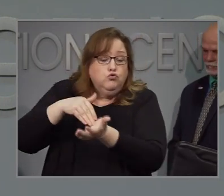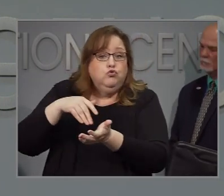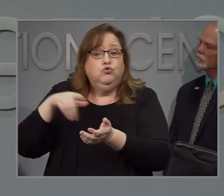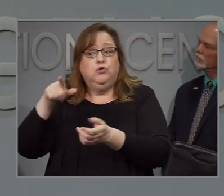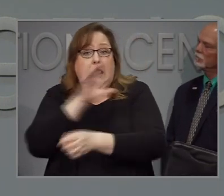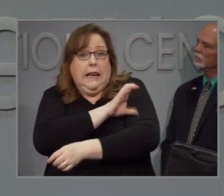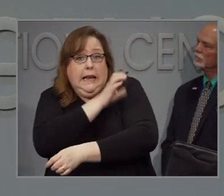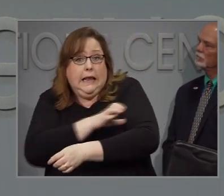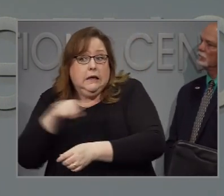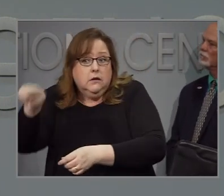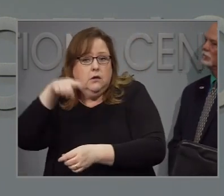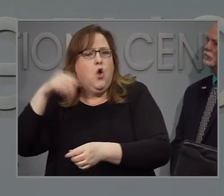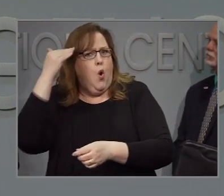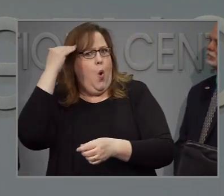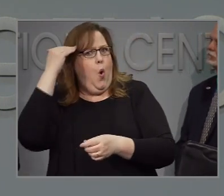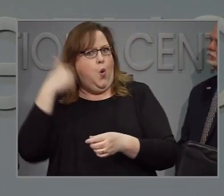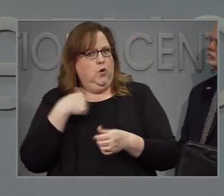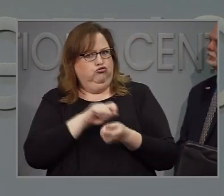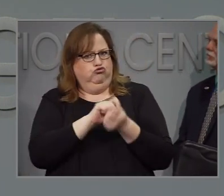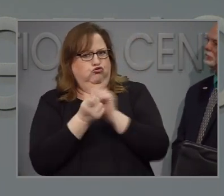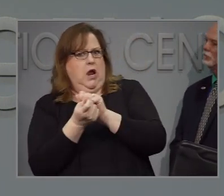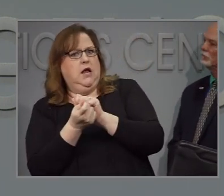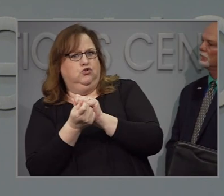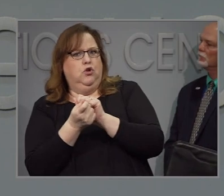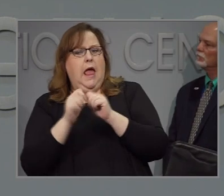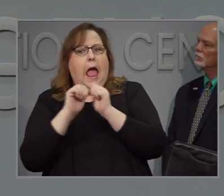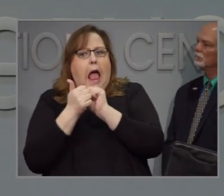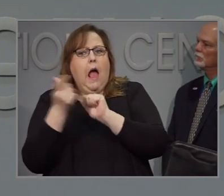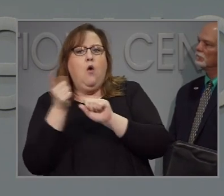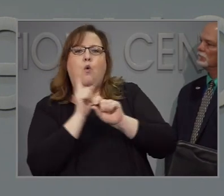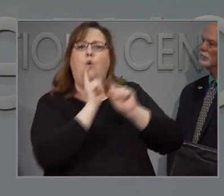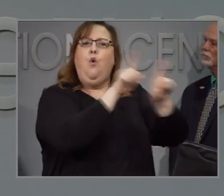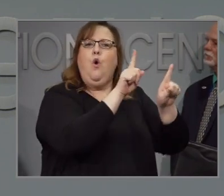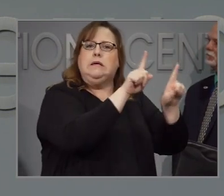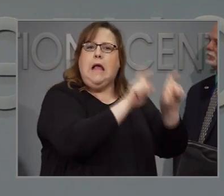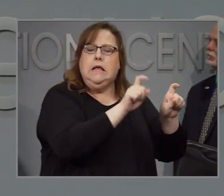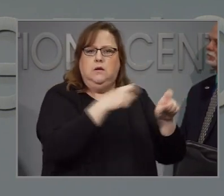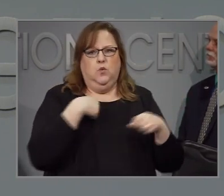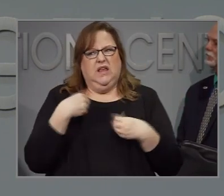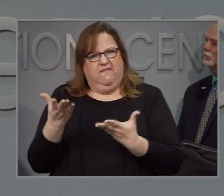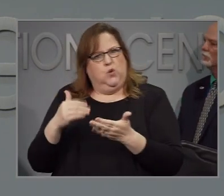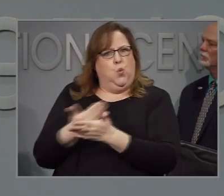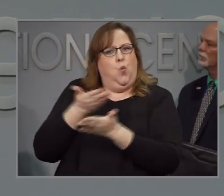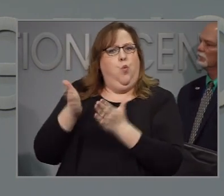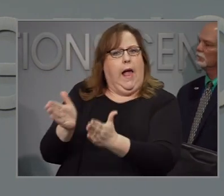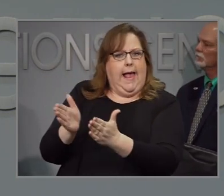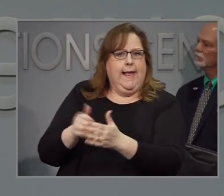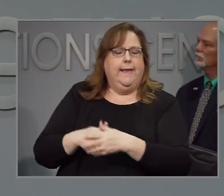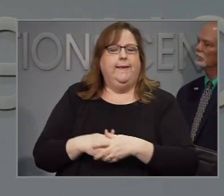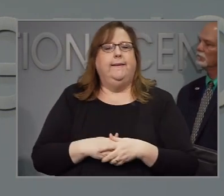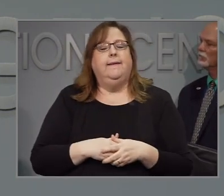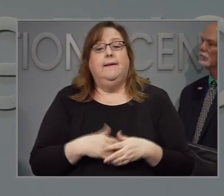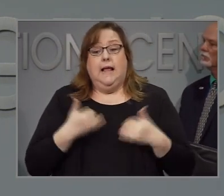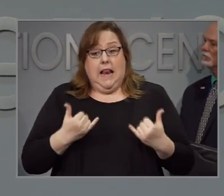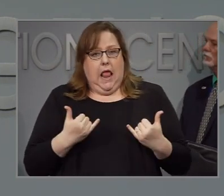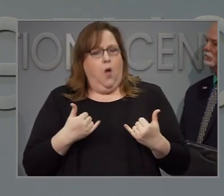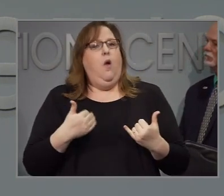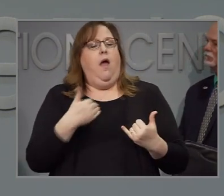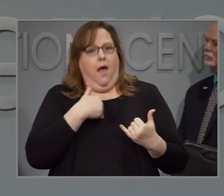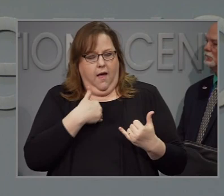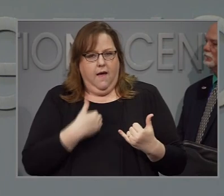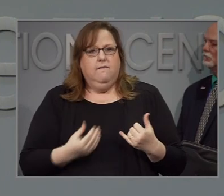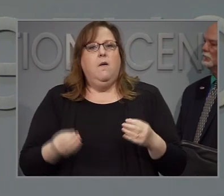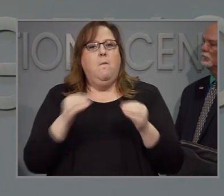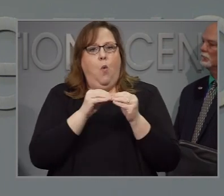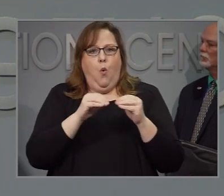that we have changed the way in which they can order tests. We now know that we are in a better place in terms of